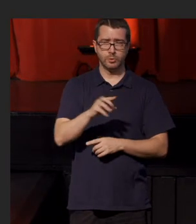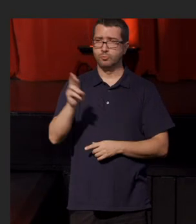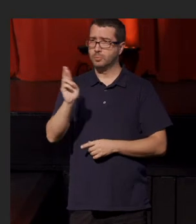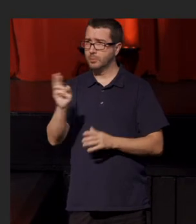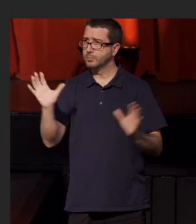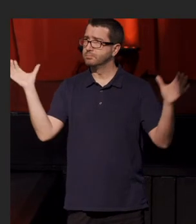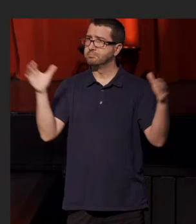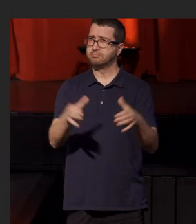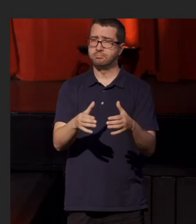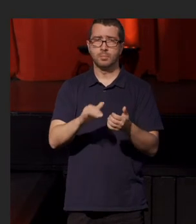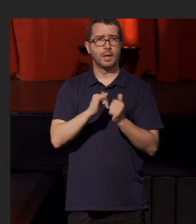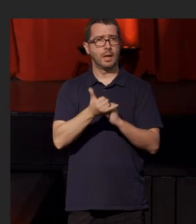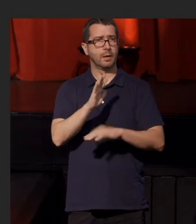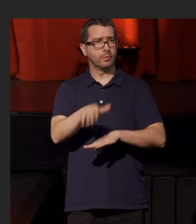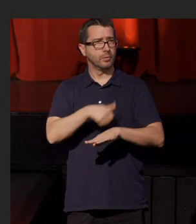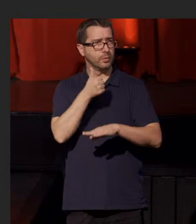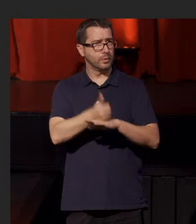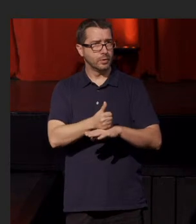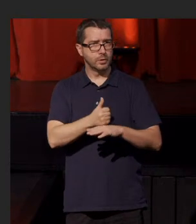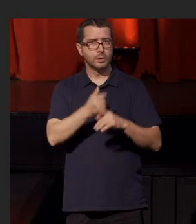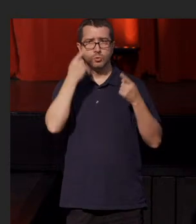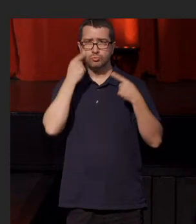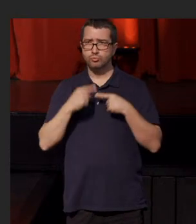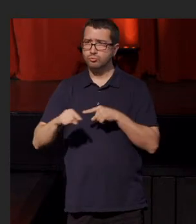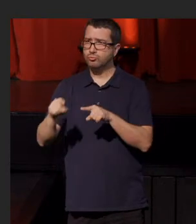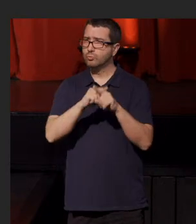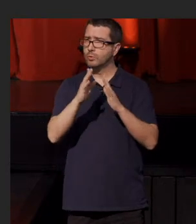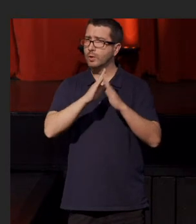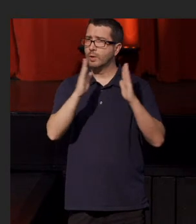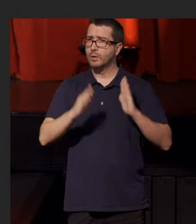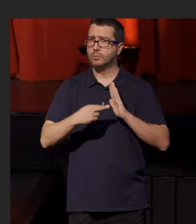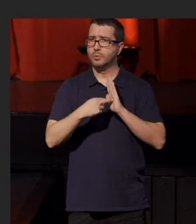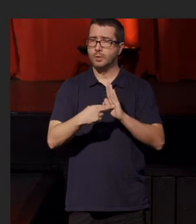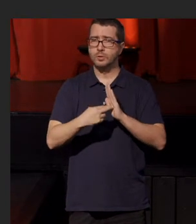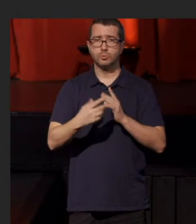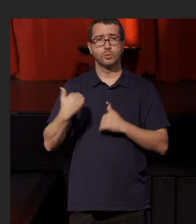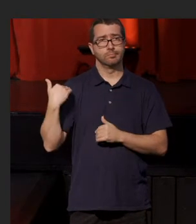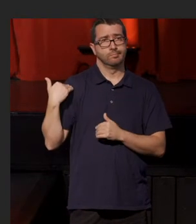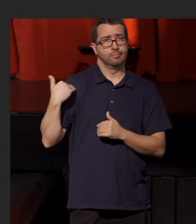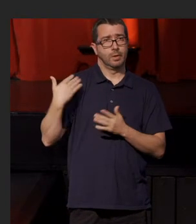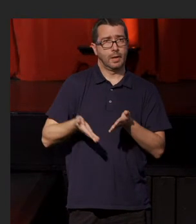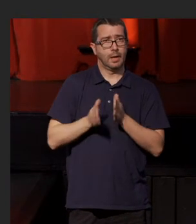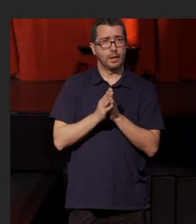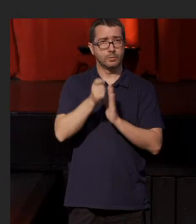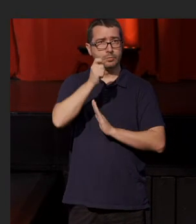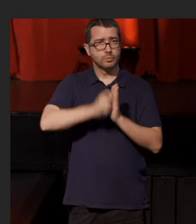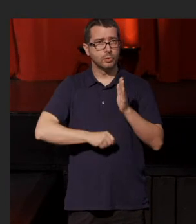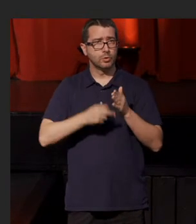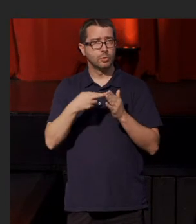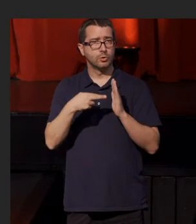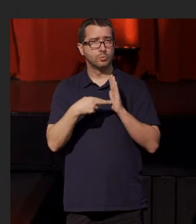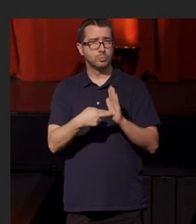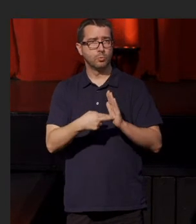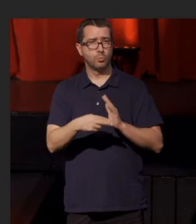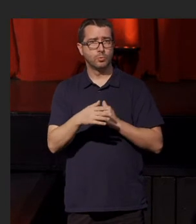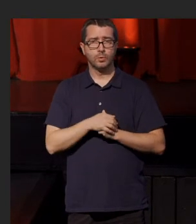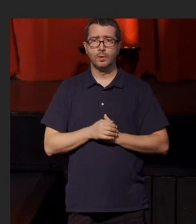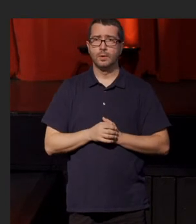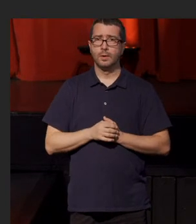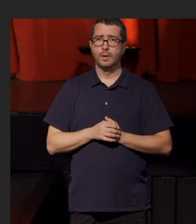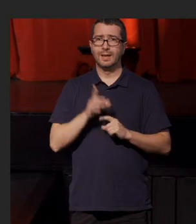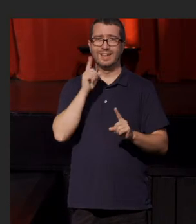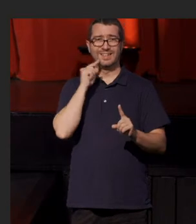the House of Representatives. And they came to me and asked if I would write a report about the nature of the problem and the history of the institution. It was in